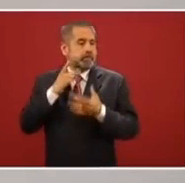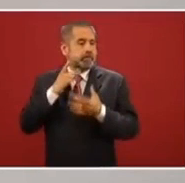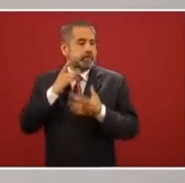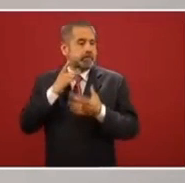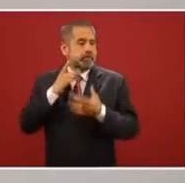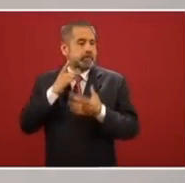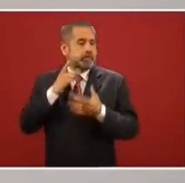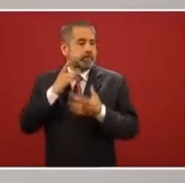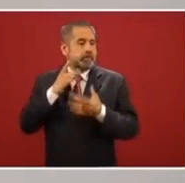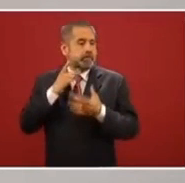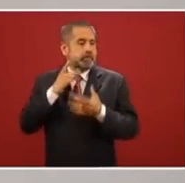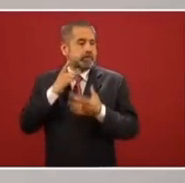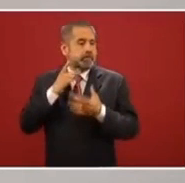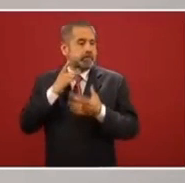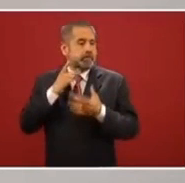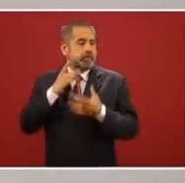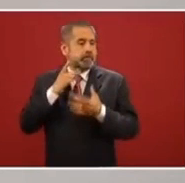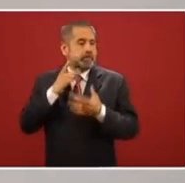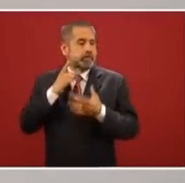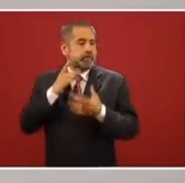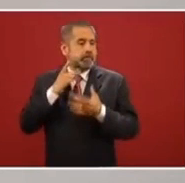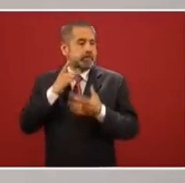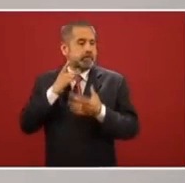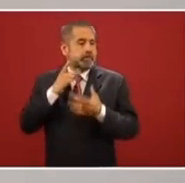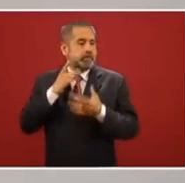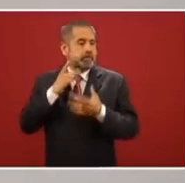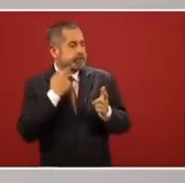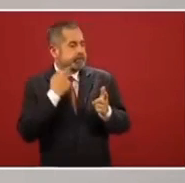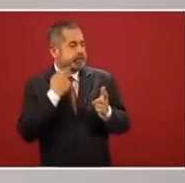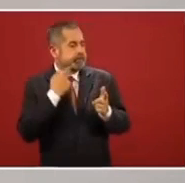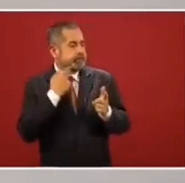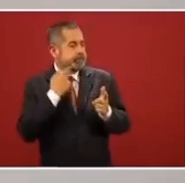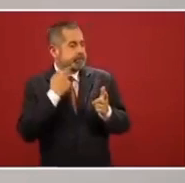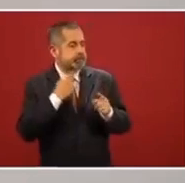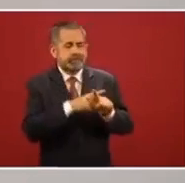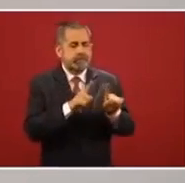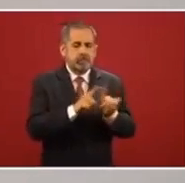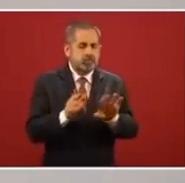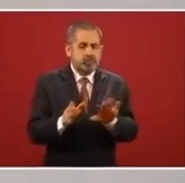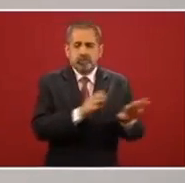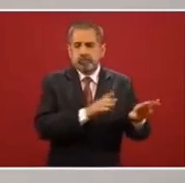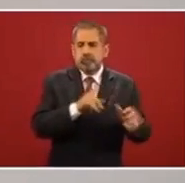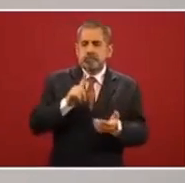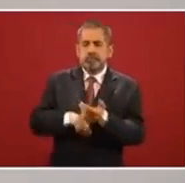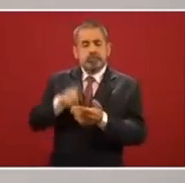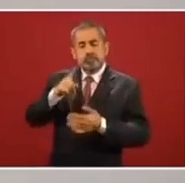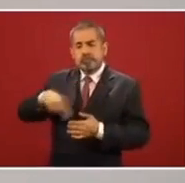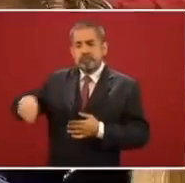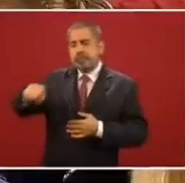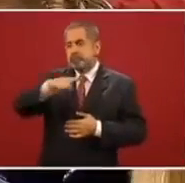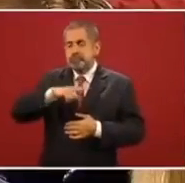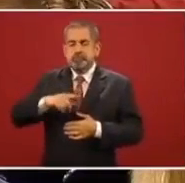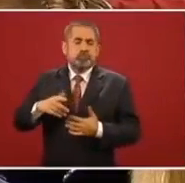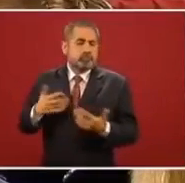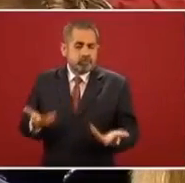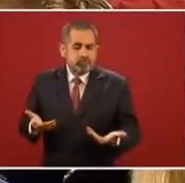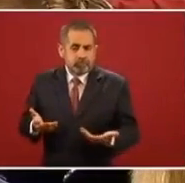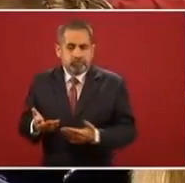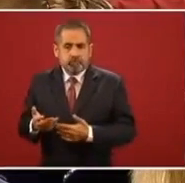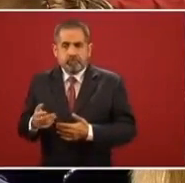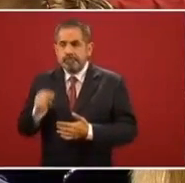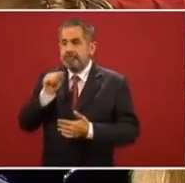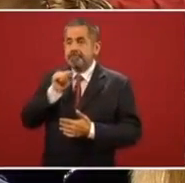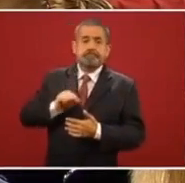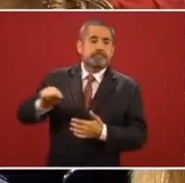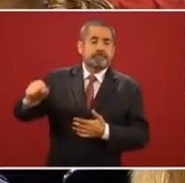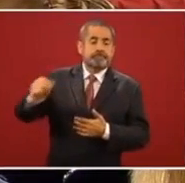I'm referring to party politics, partisan politics, política, sino la disposición de los